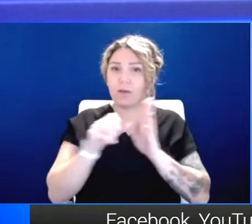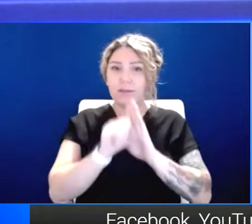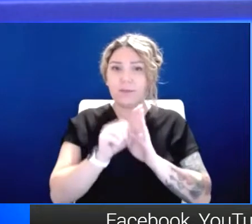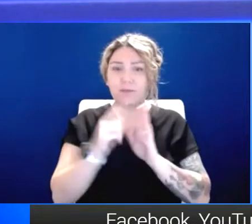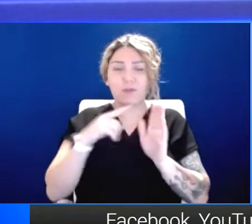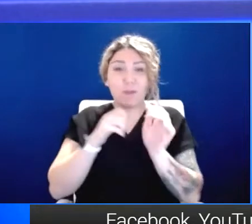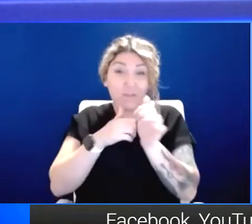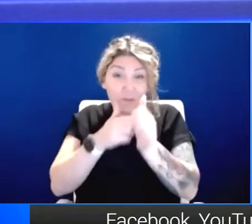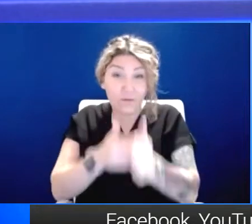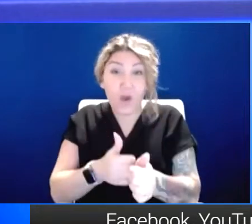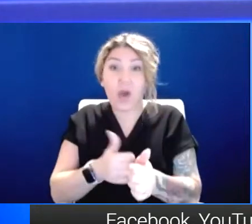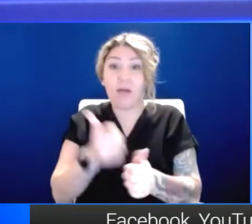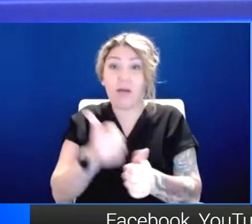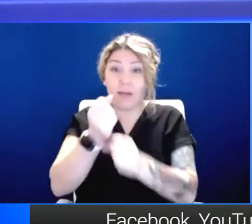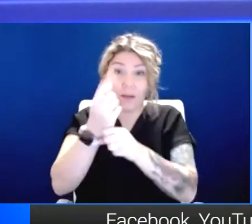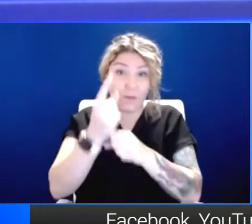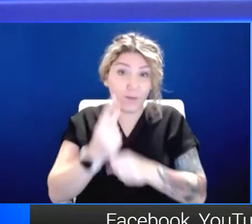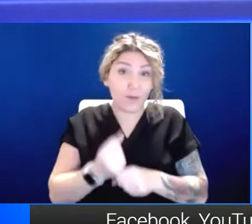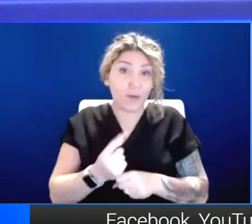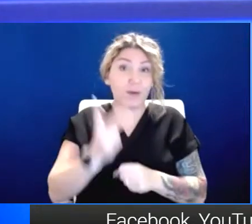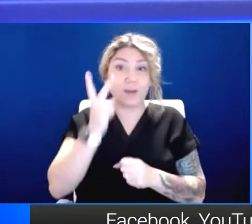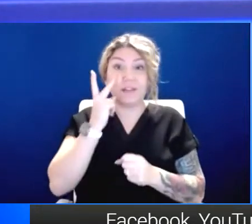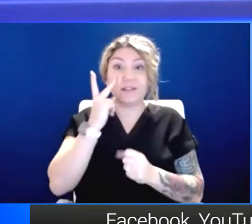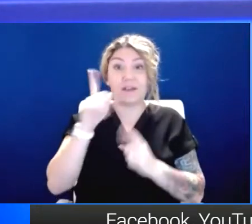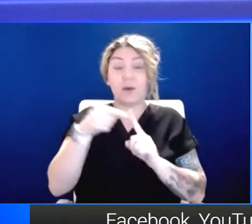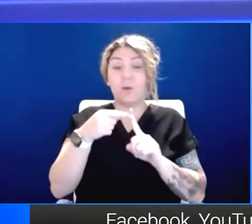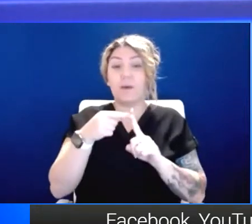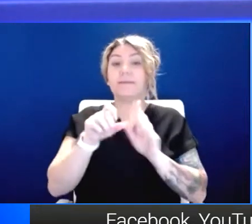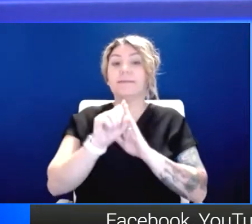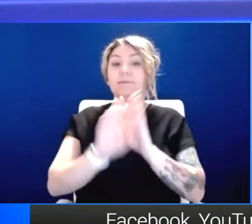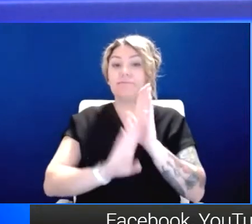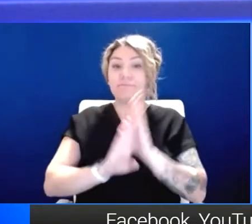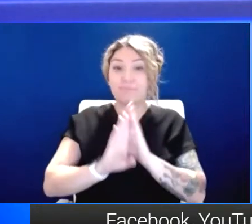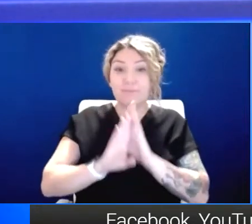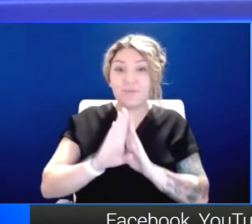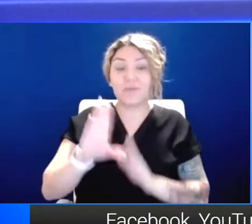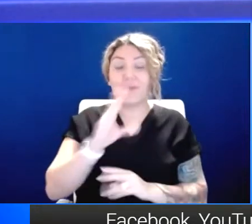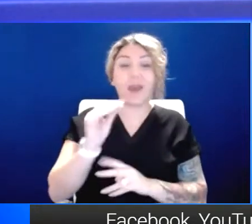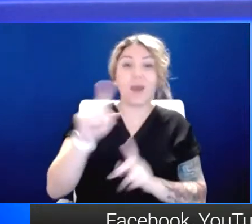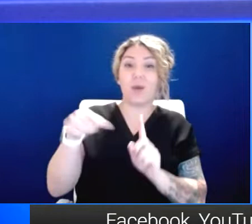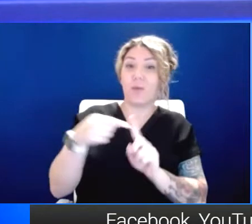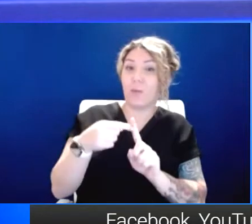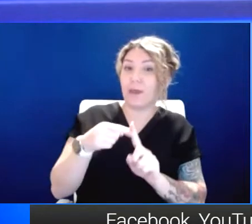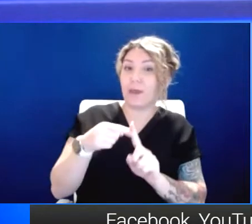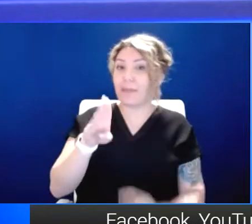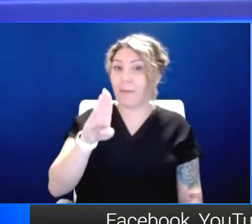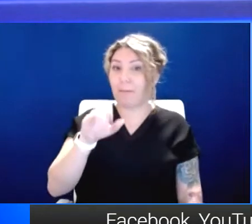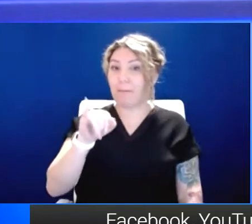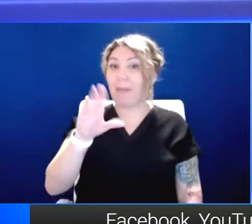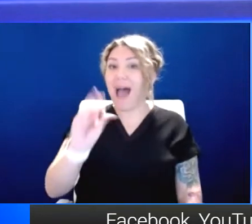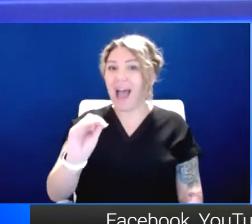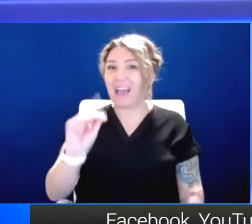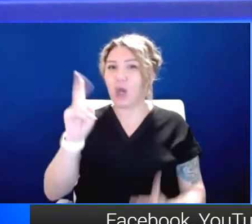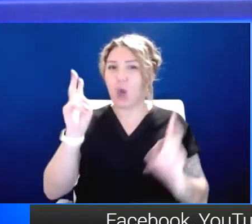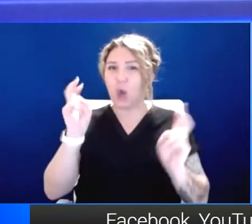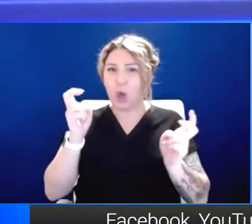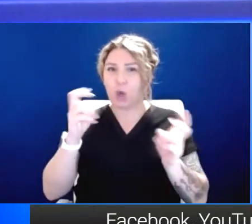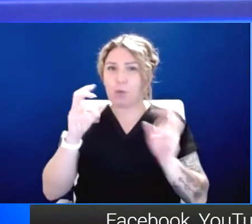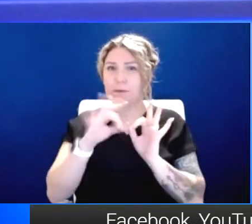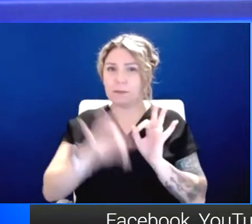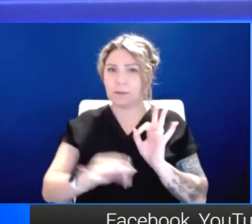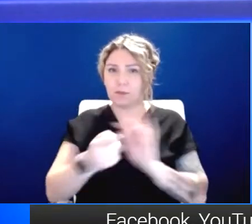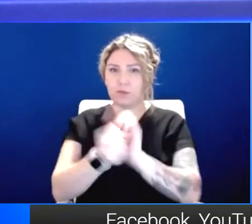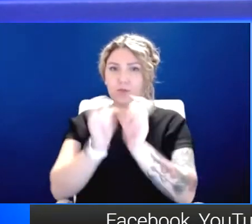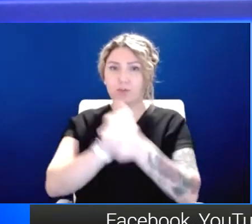closely every year to see when the symptoms develop and when these biomarkers actually change. Similarly, family